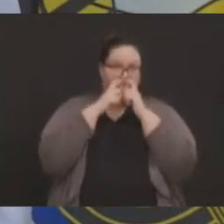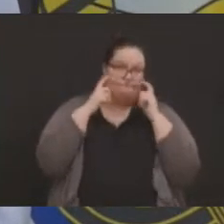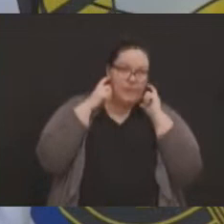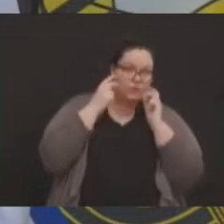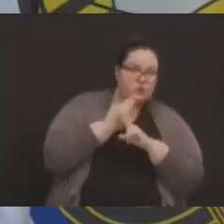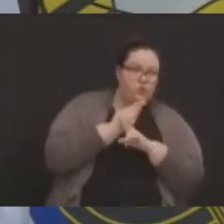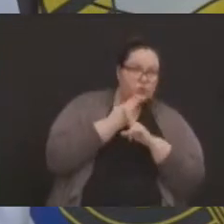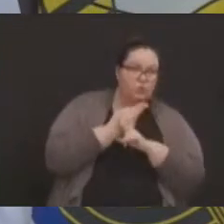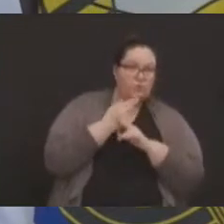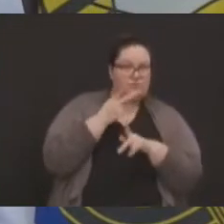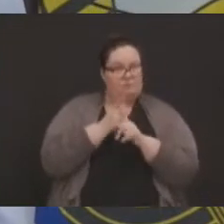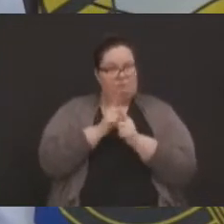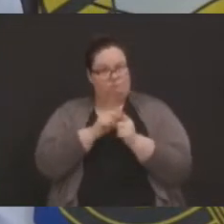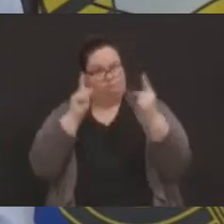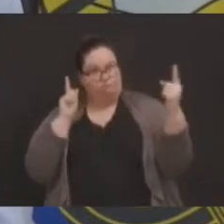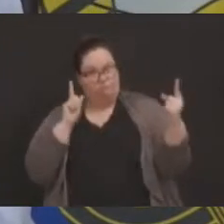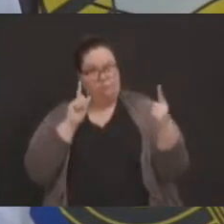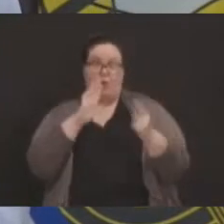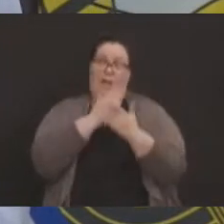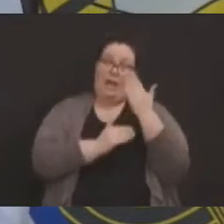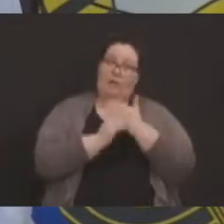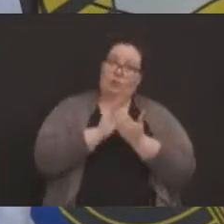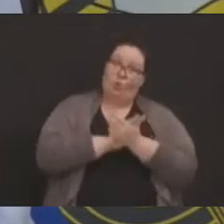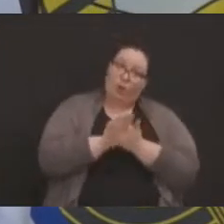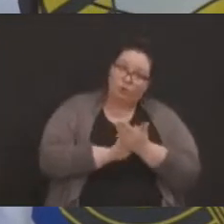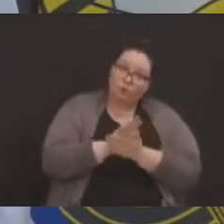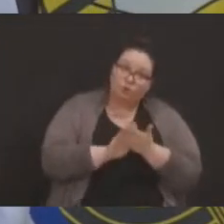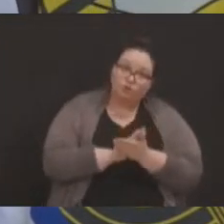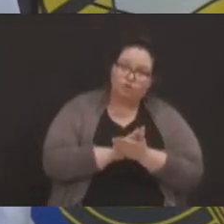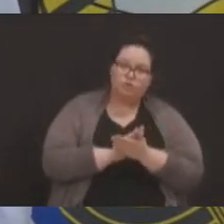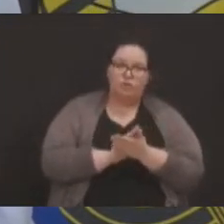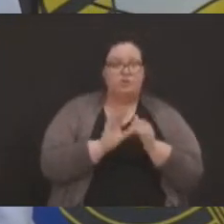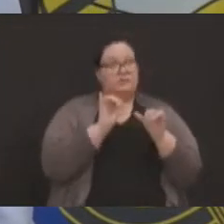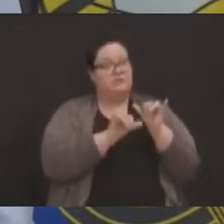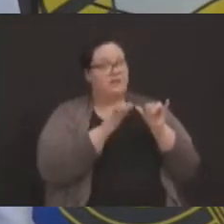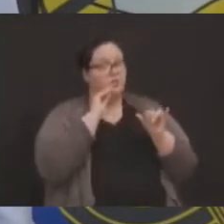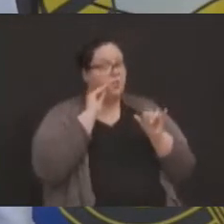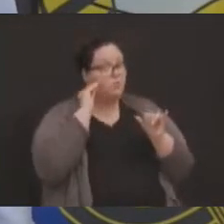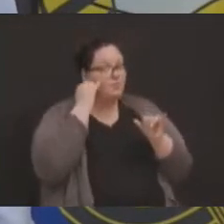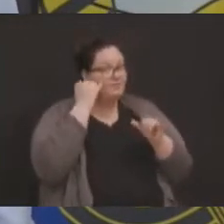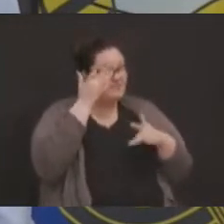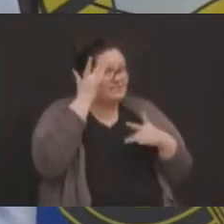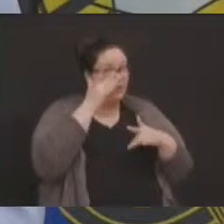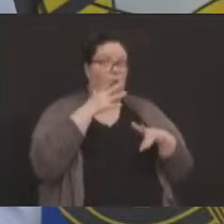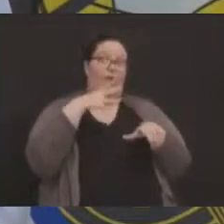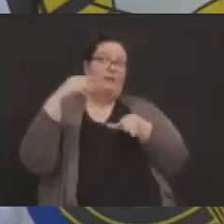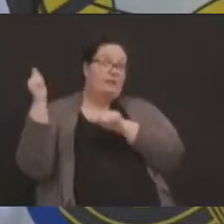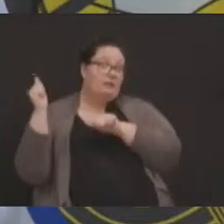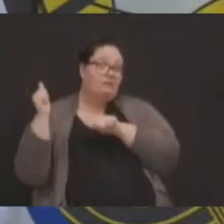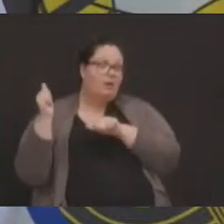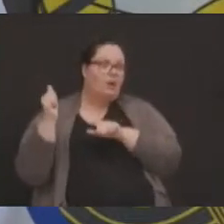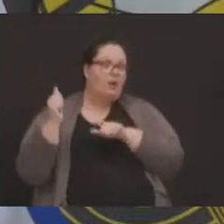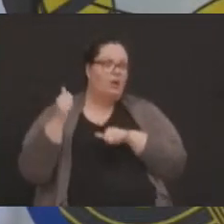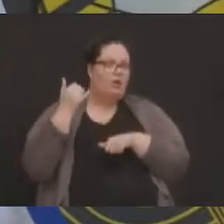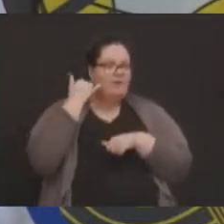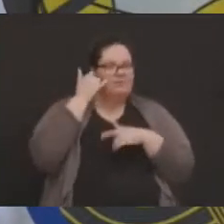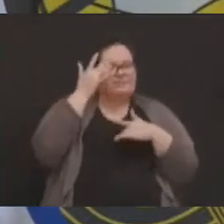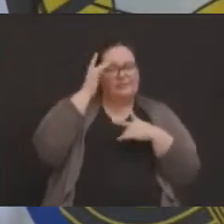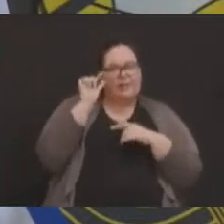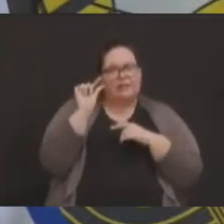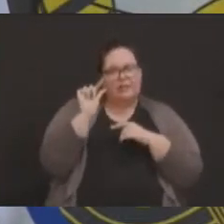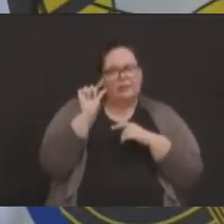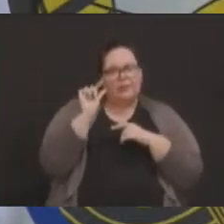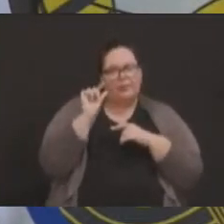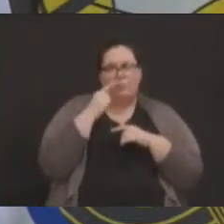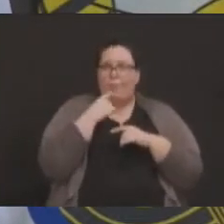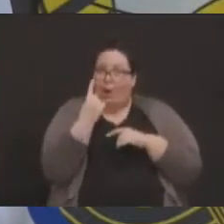have symptoms or a symptom of COVID-19 affects whether or not this disease is transmitted. We can't roll back the tide